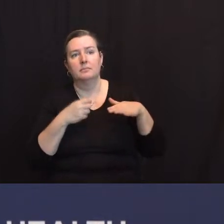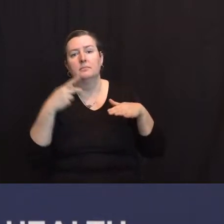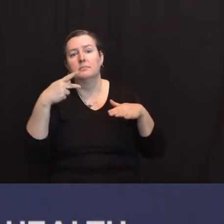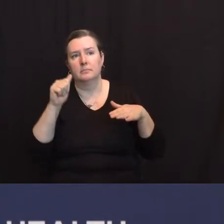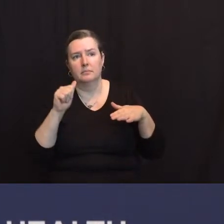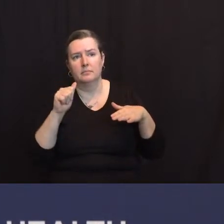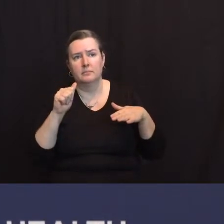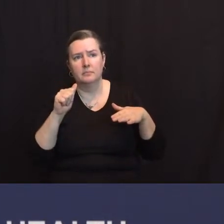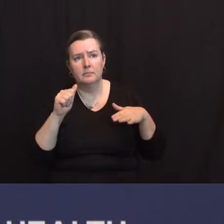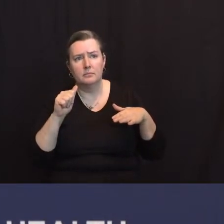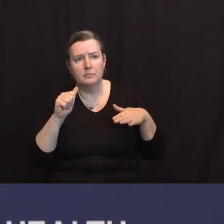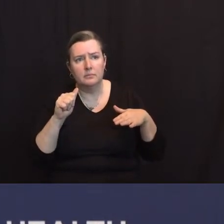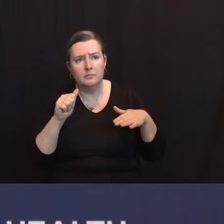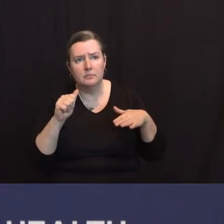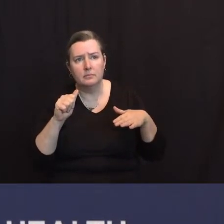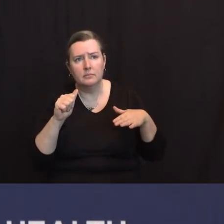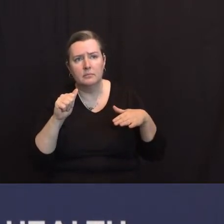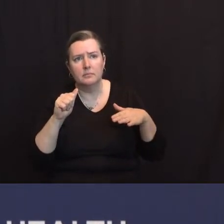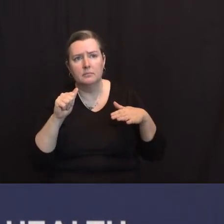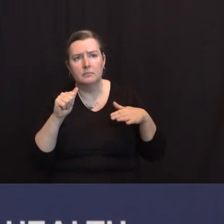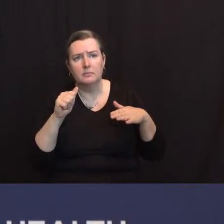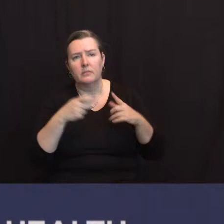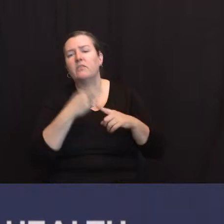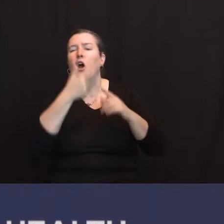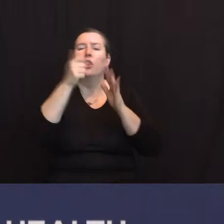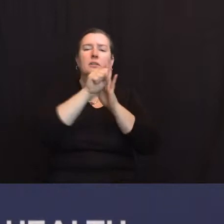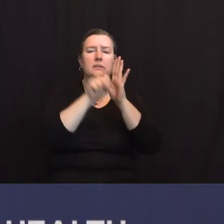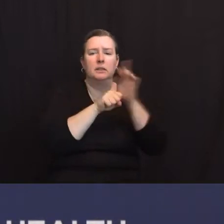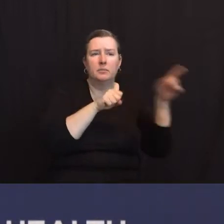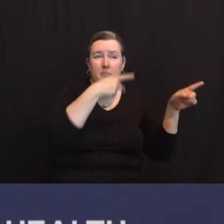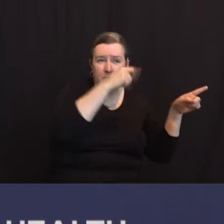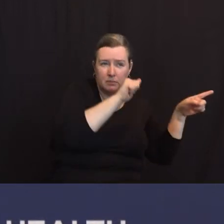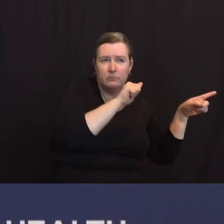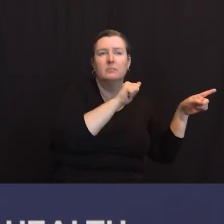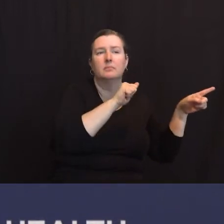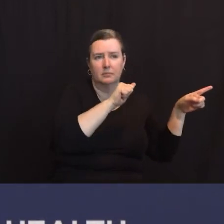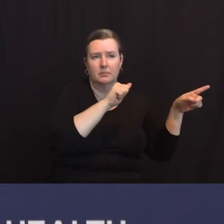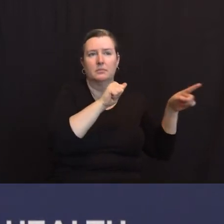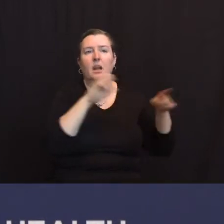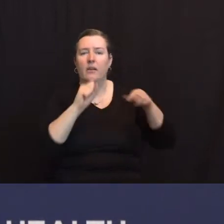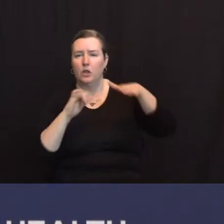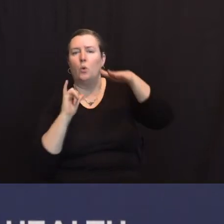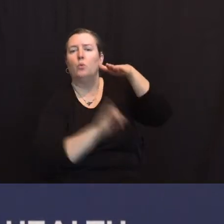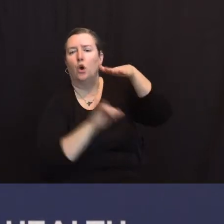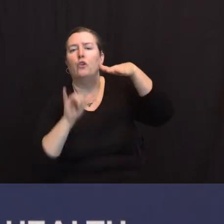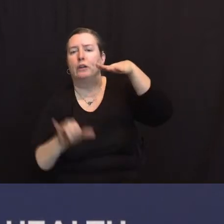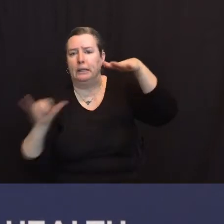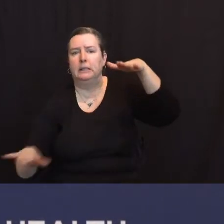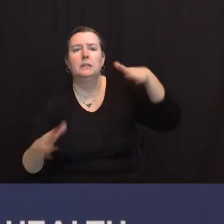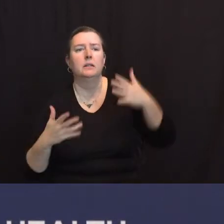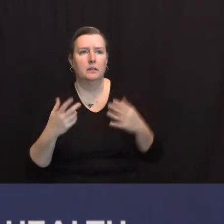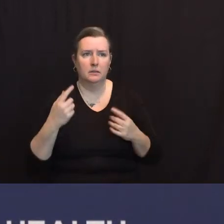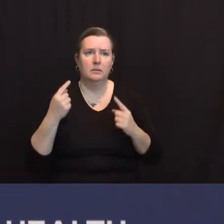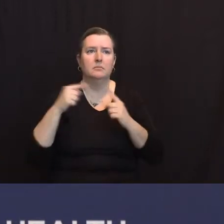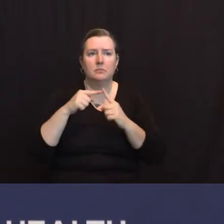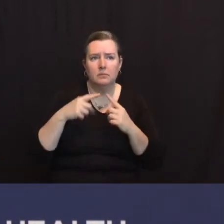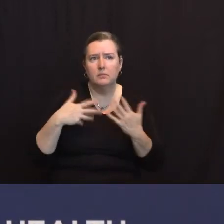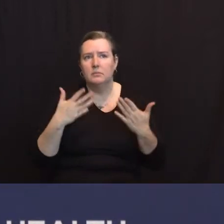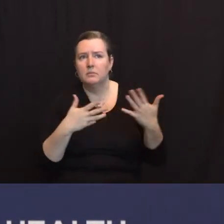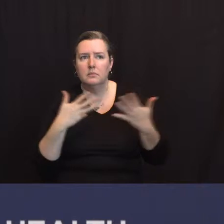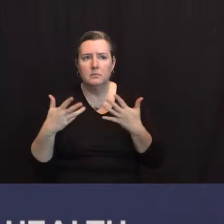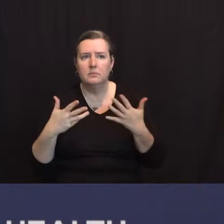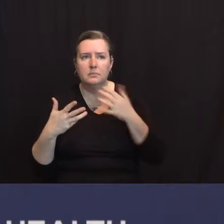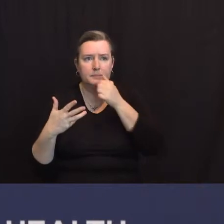dropped. Would New Jersey consider doing the same thing? And really, the quarantine requirement that we have, is it really